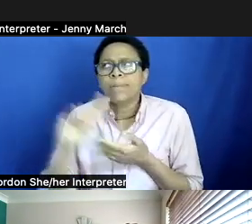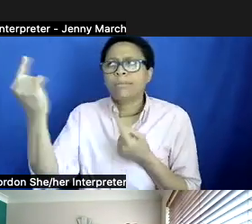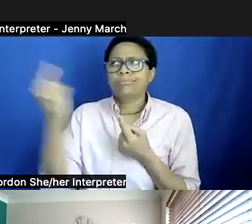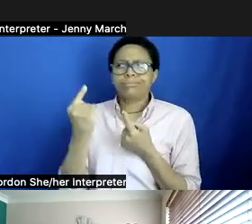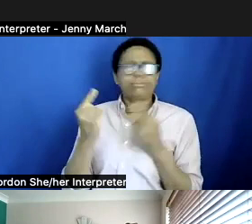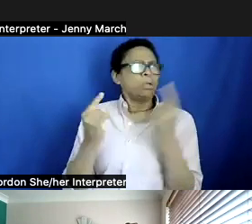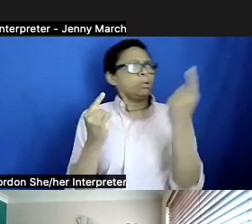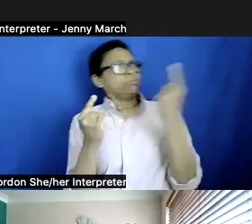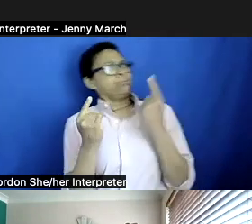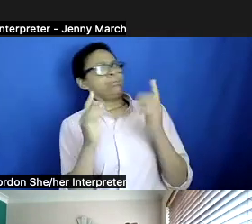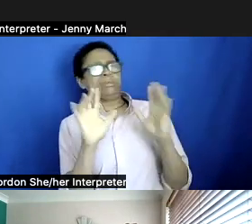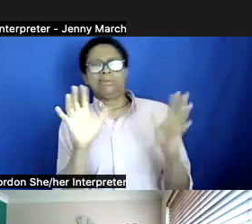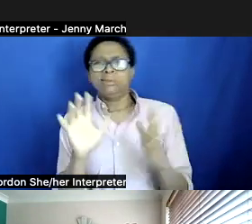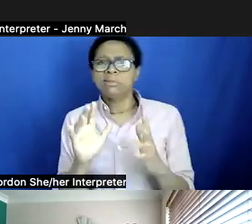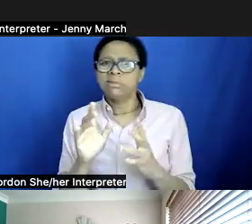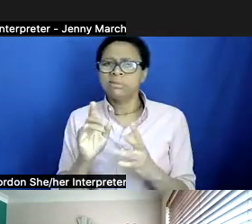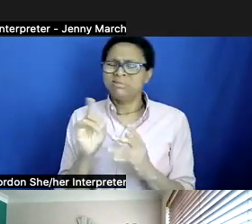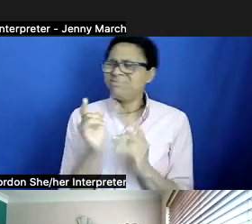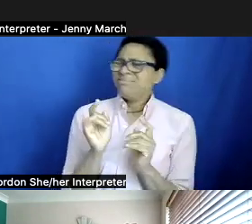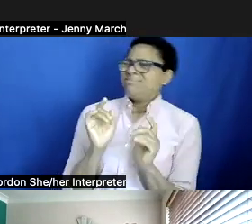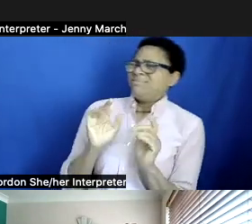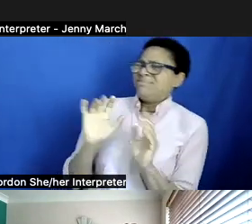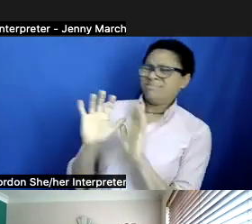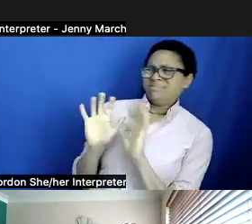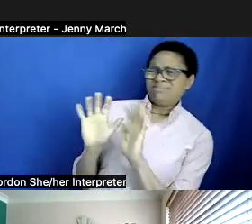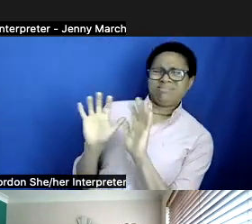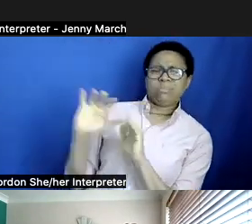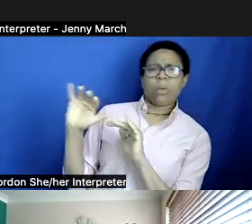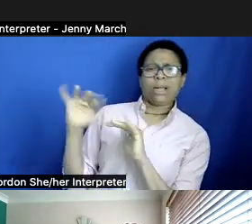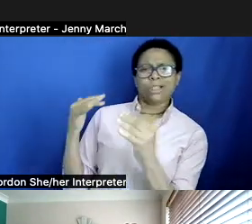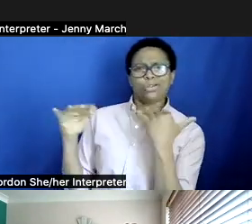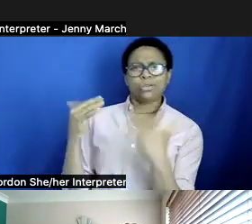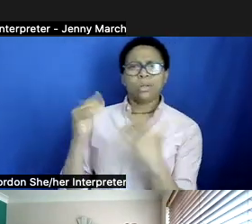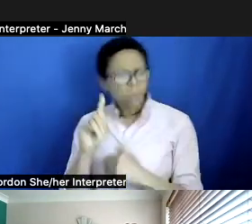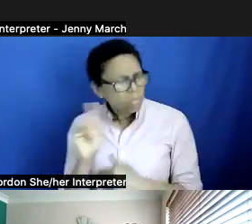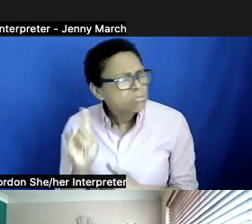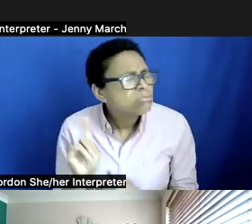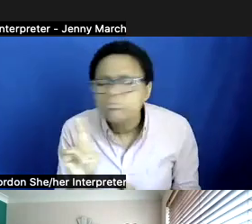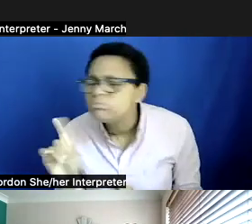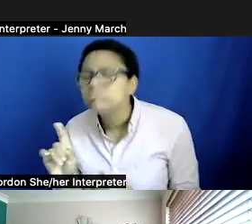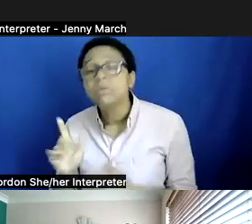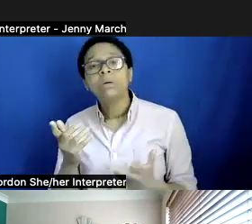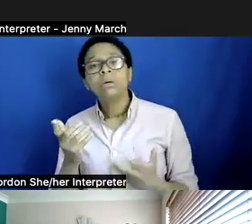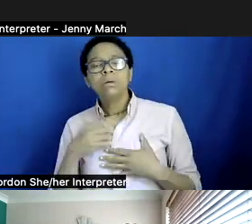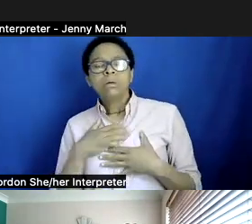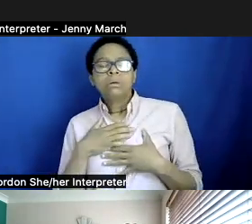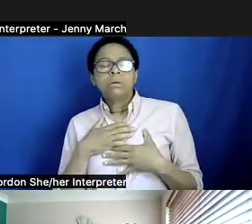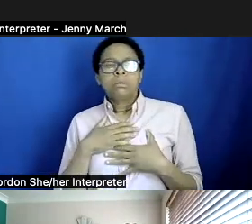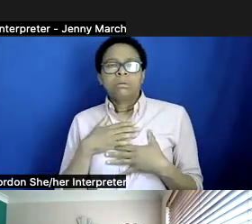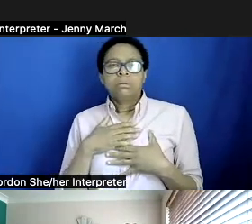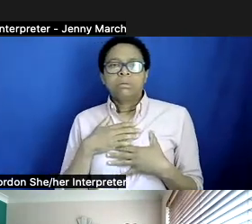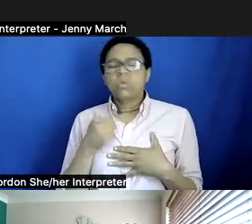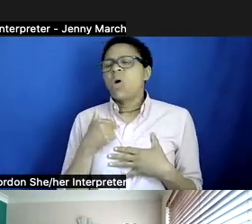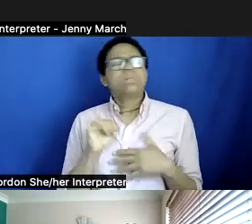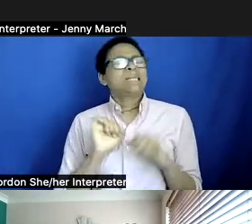people, got a lot of unwanted attention doing things out in public spaces. So I ended up